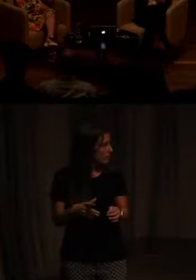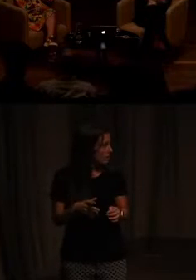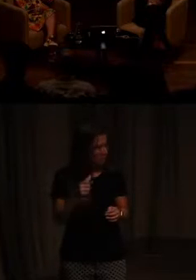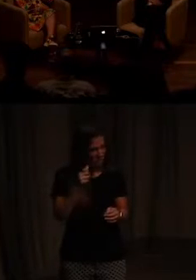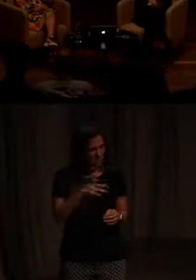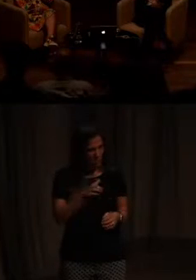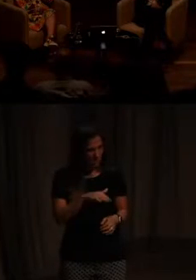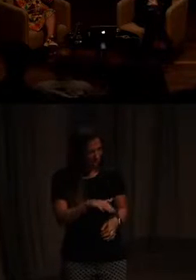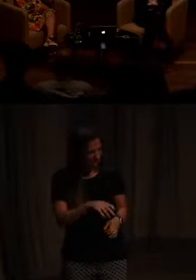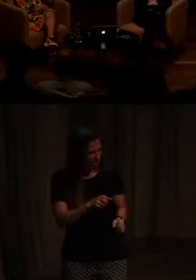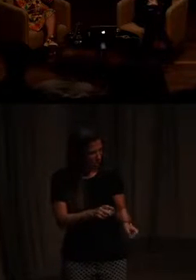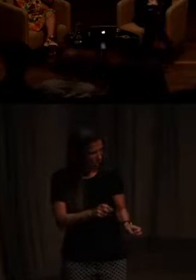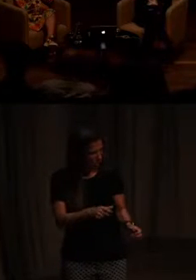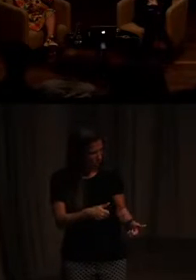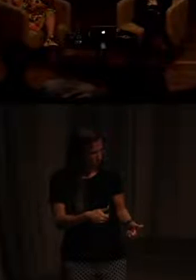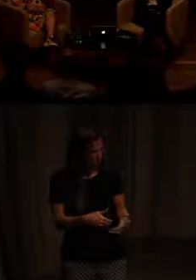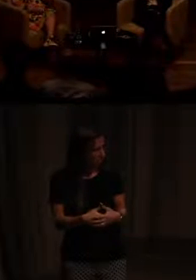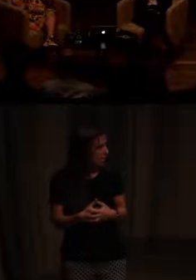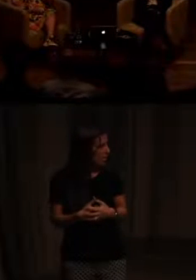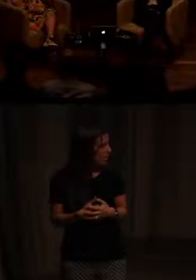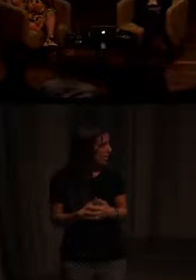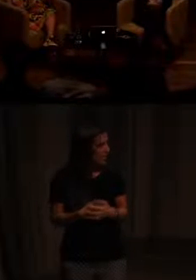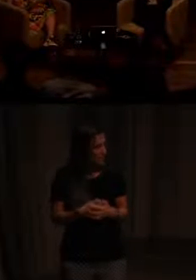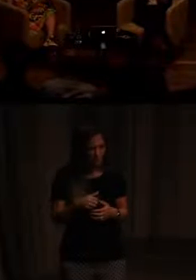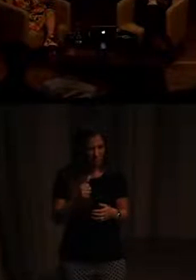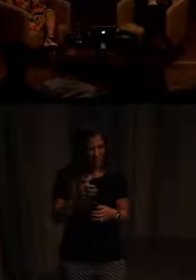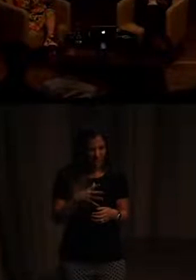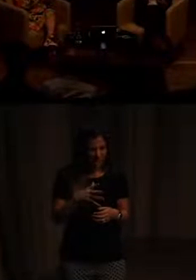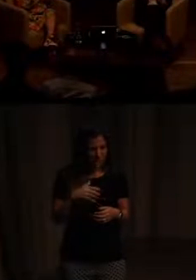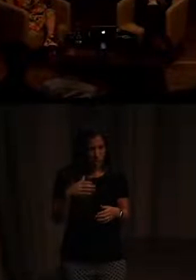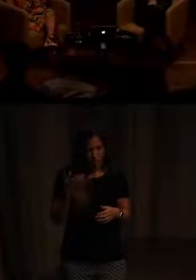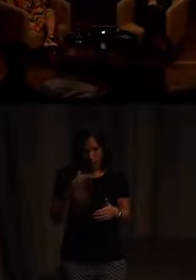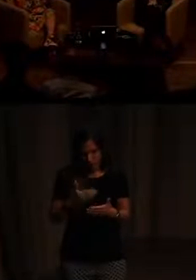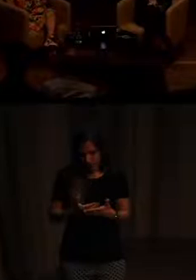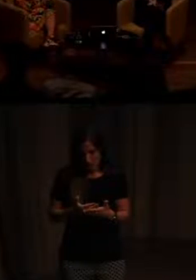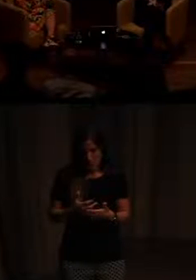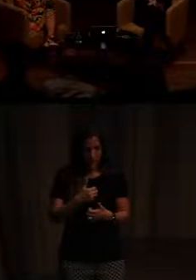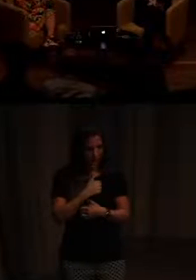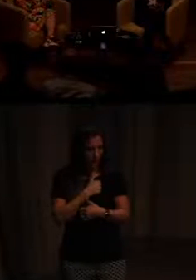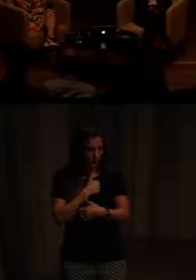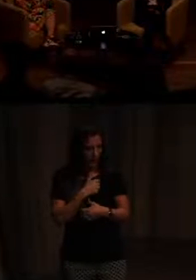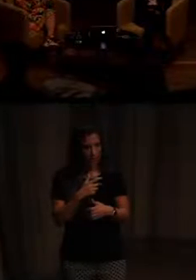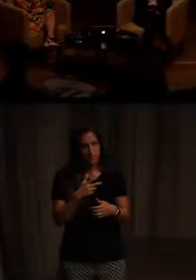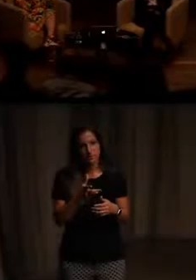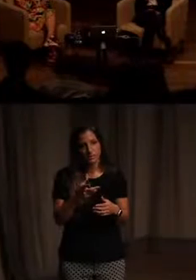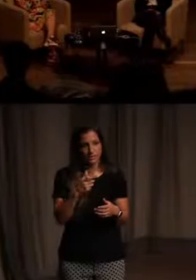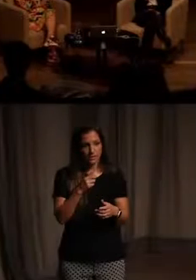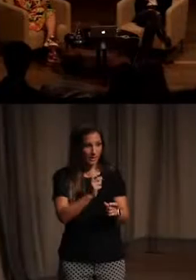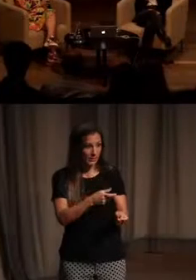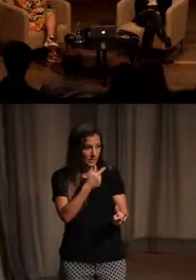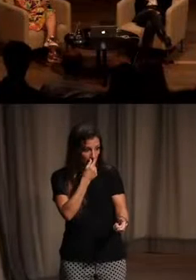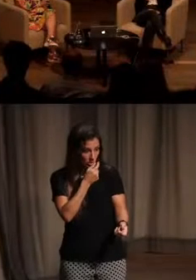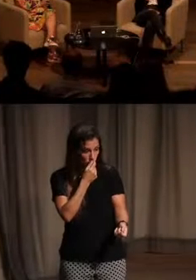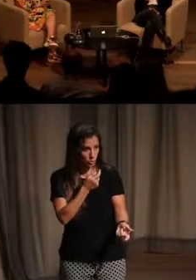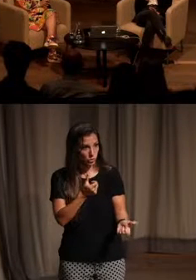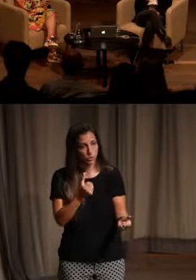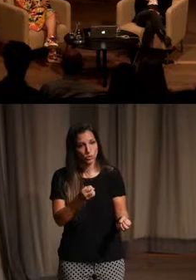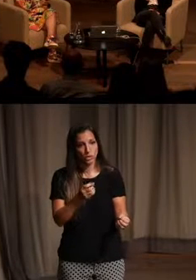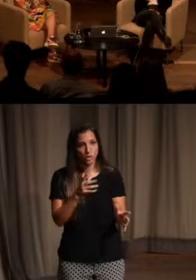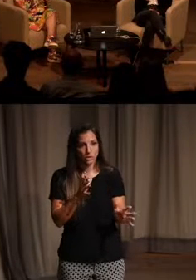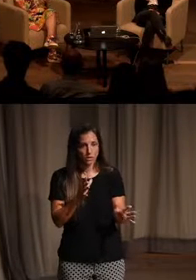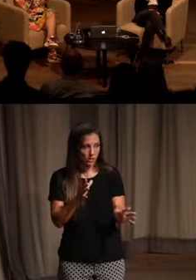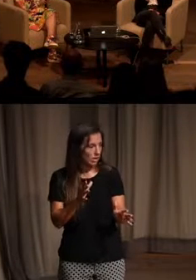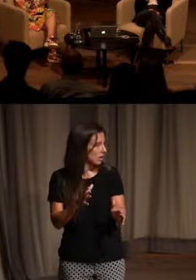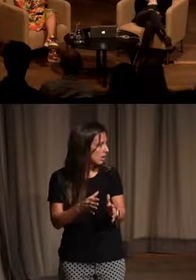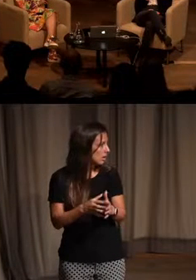men started coming up to me and asking me if I was okay. Men with their sons, giving me hugs, giving me Kleenexes, and I was like, it triggered